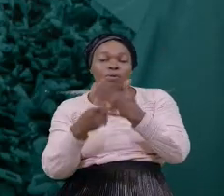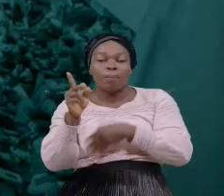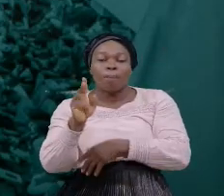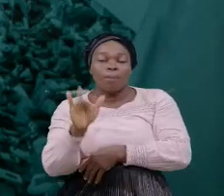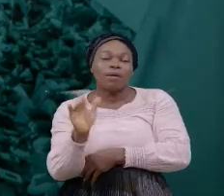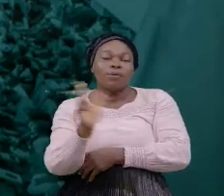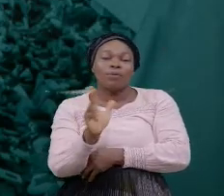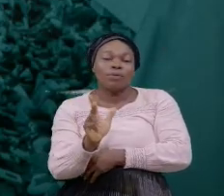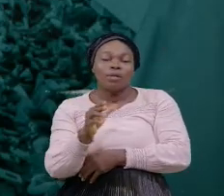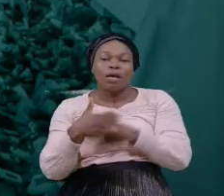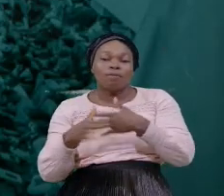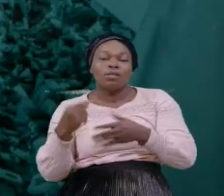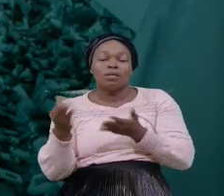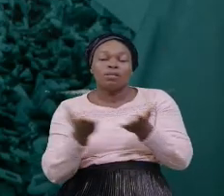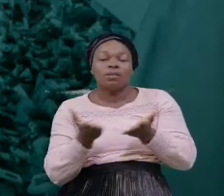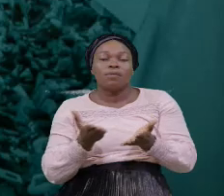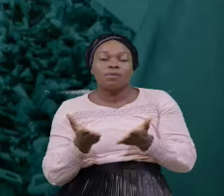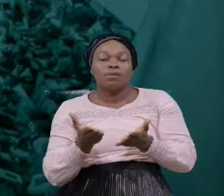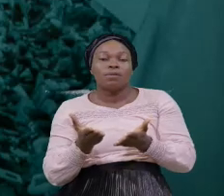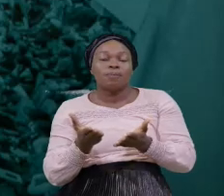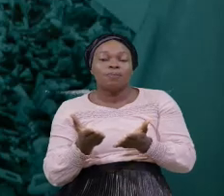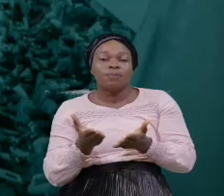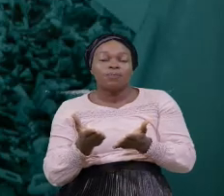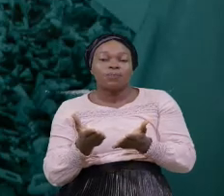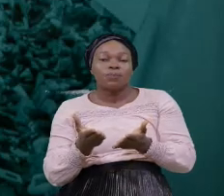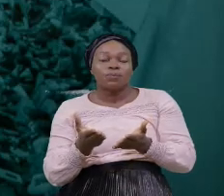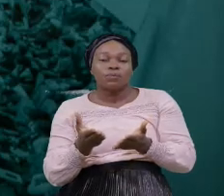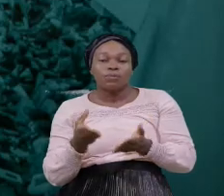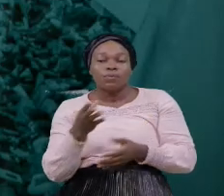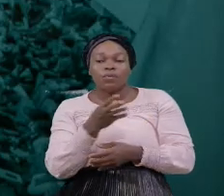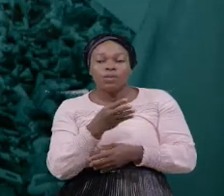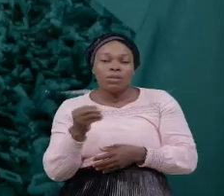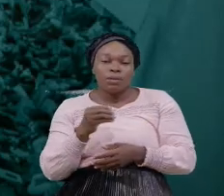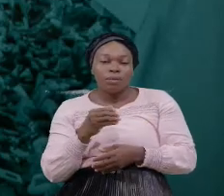after the service. Please, let's do that.